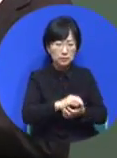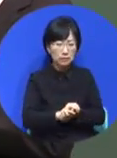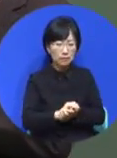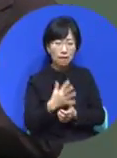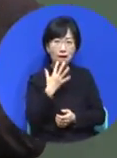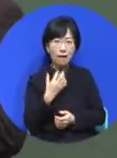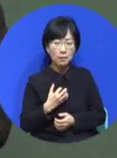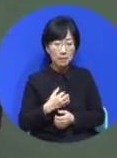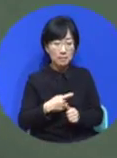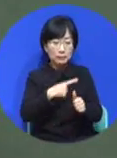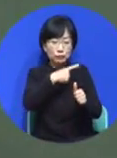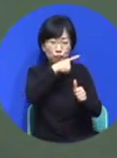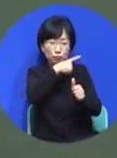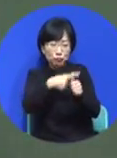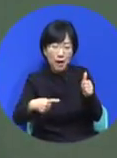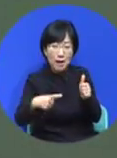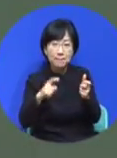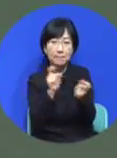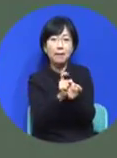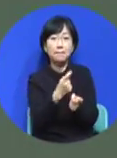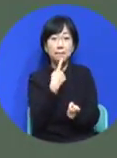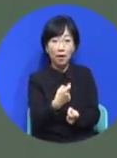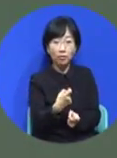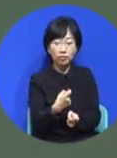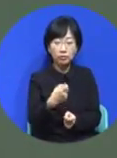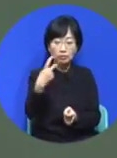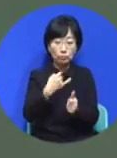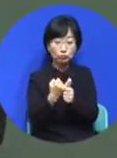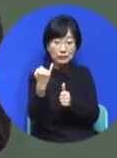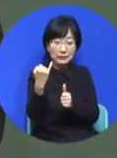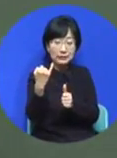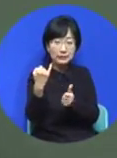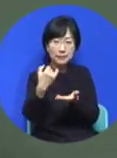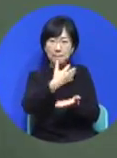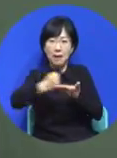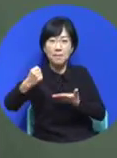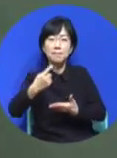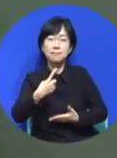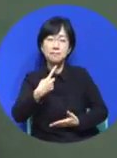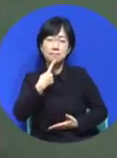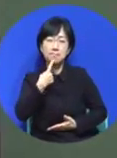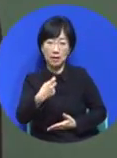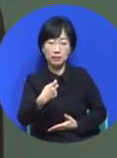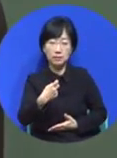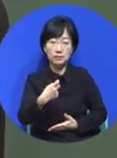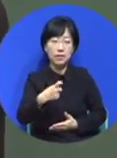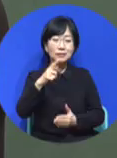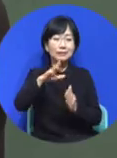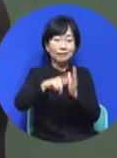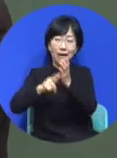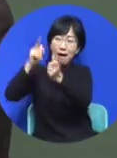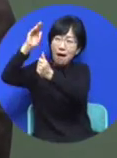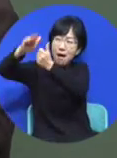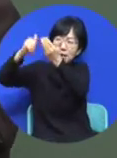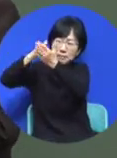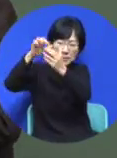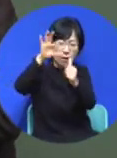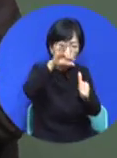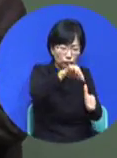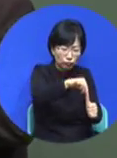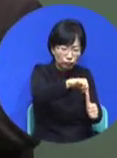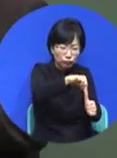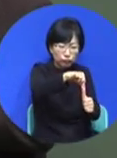He faces great crisis in his life where he almost died and his wife was taken away from him. But God saved